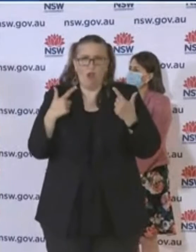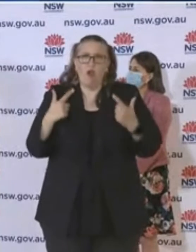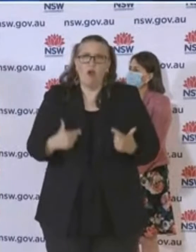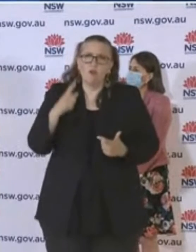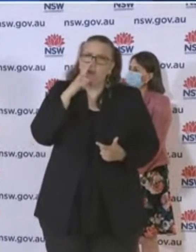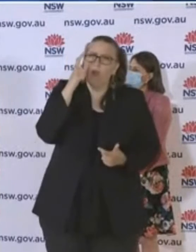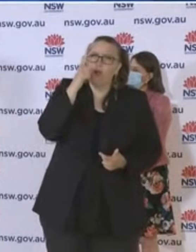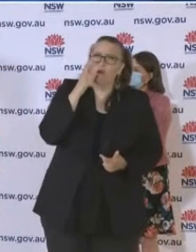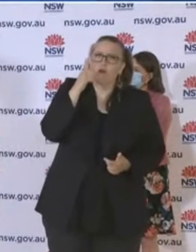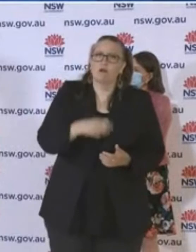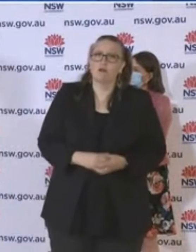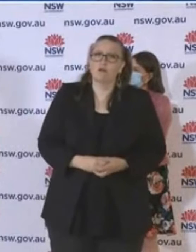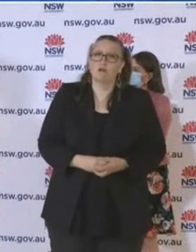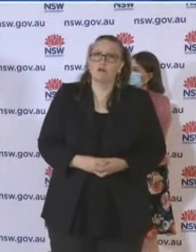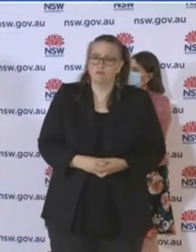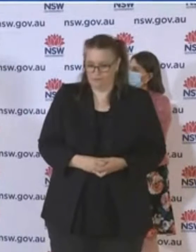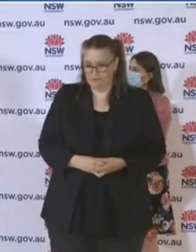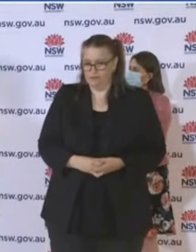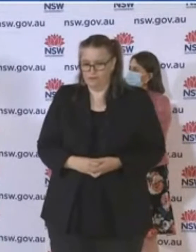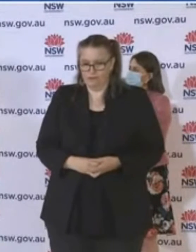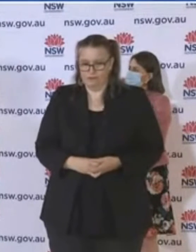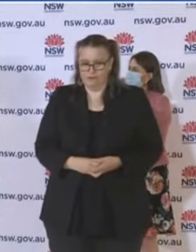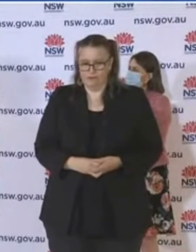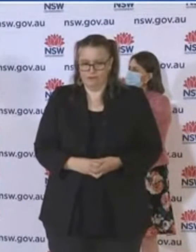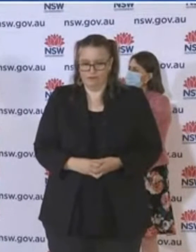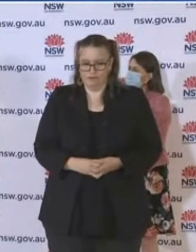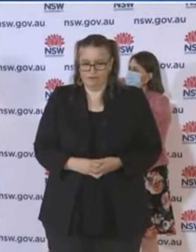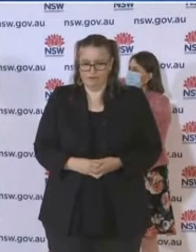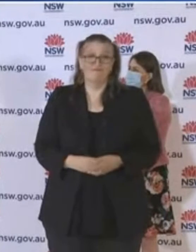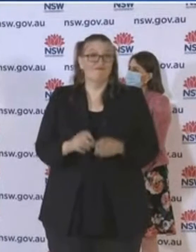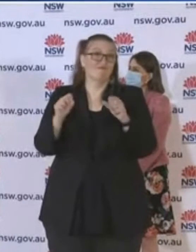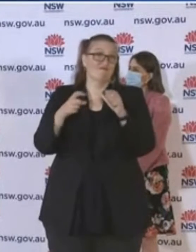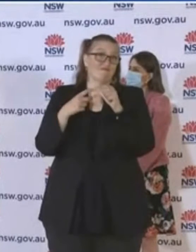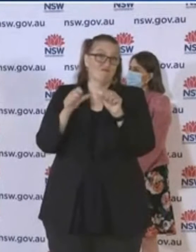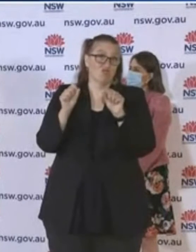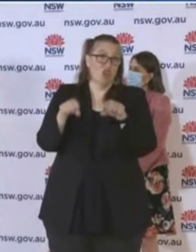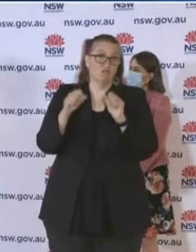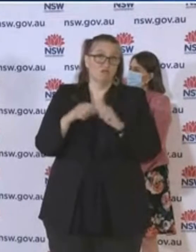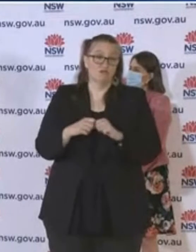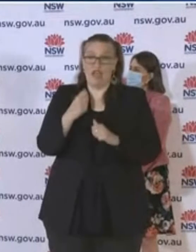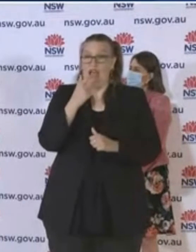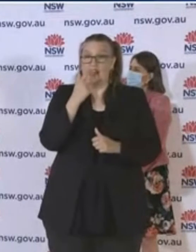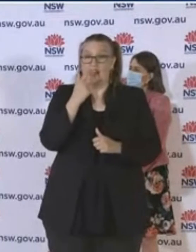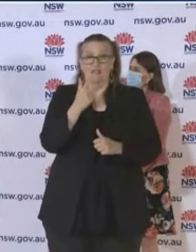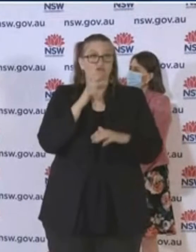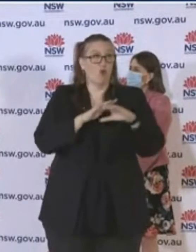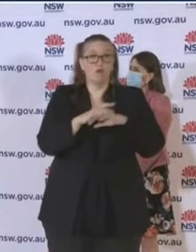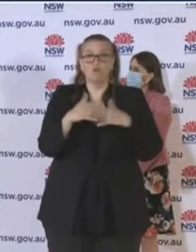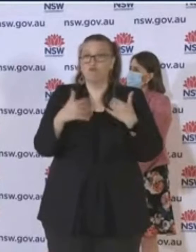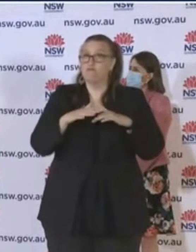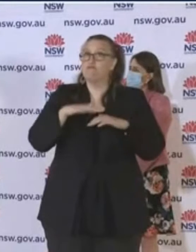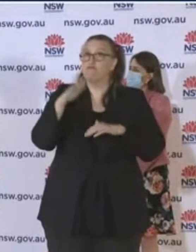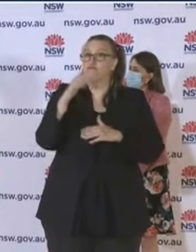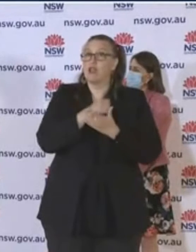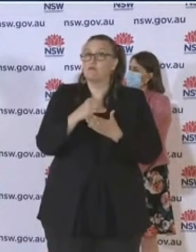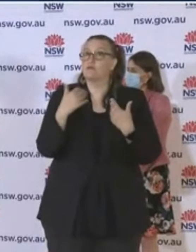people, and fortunately in the last several years, but particularly with COVID striking, there's been a lot of detailed planning across the health